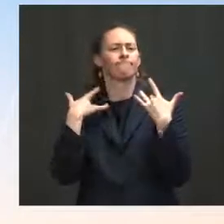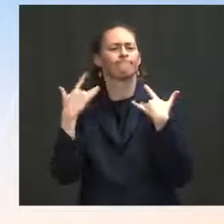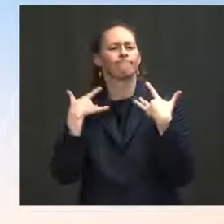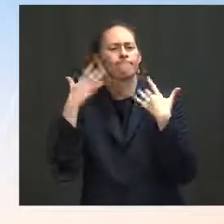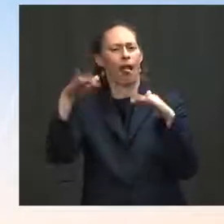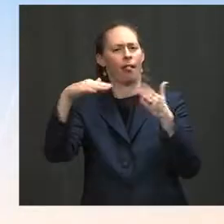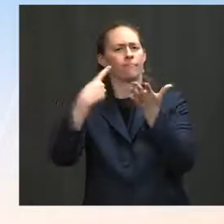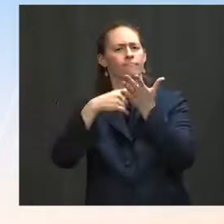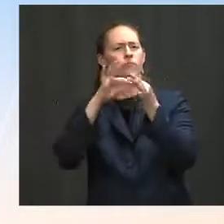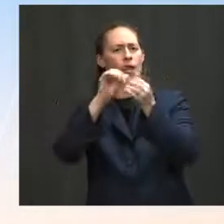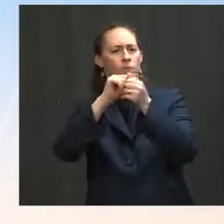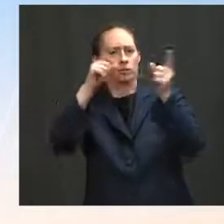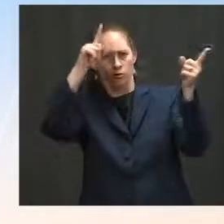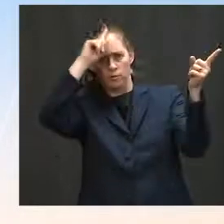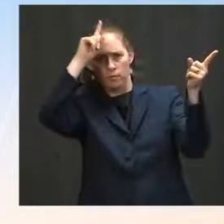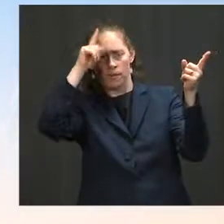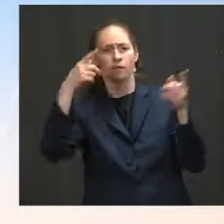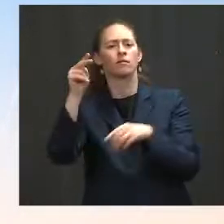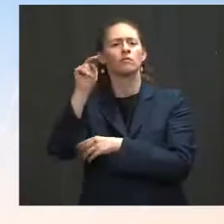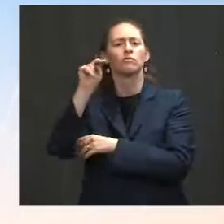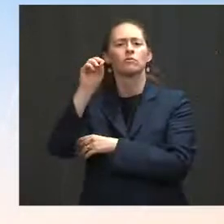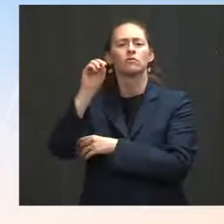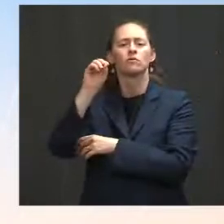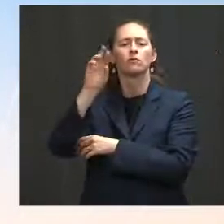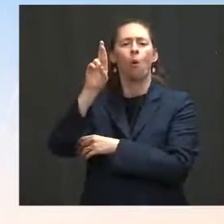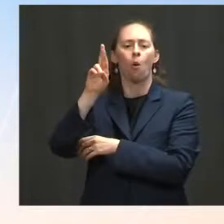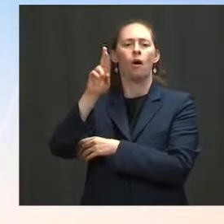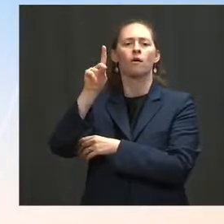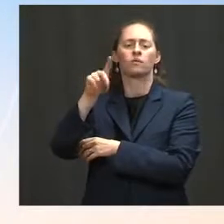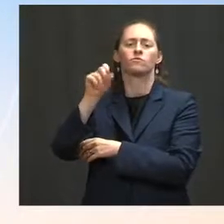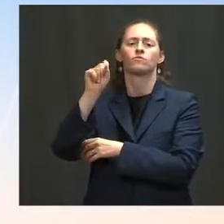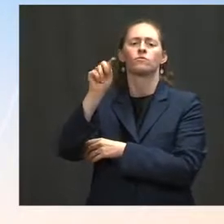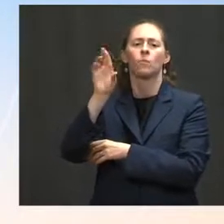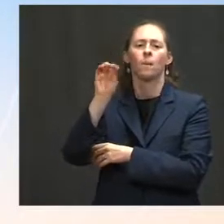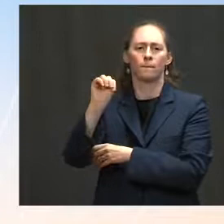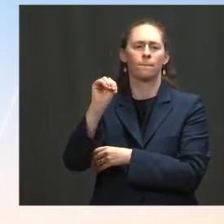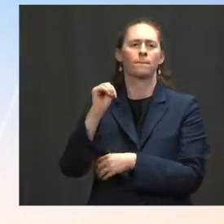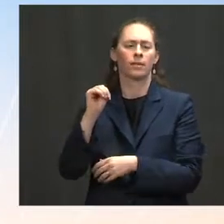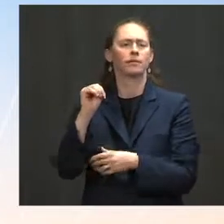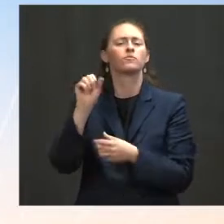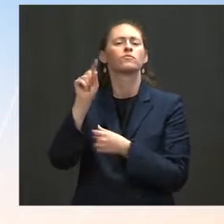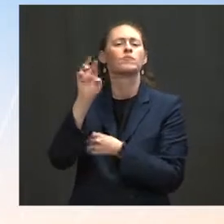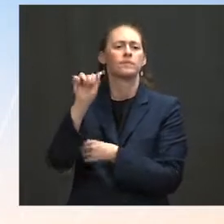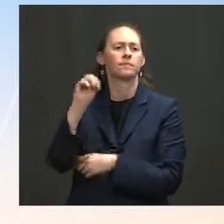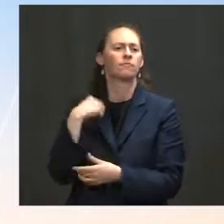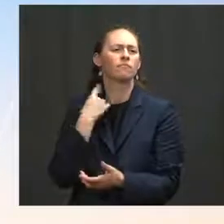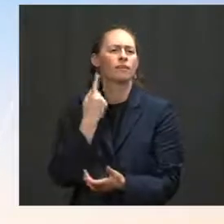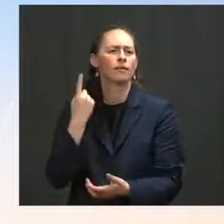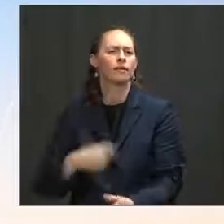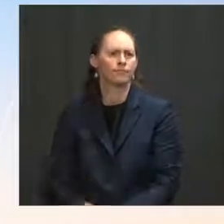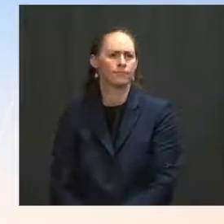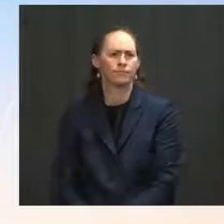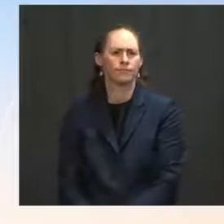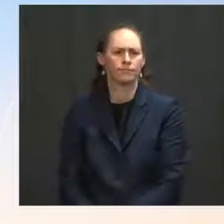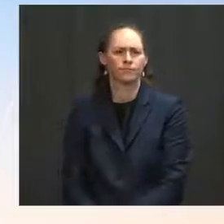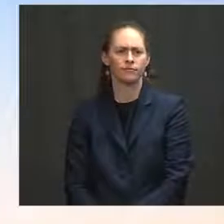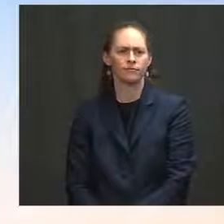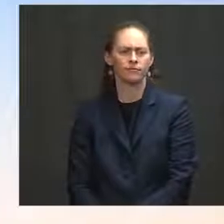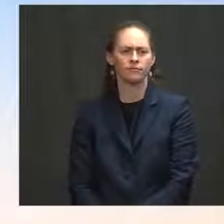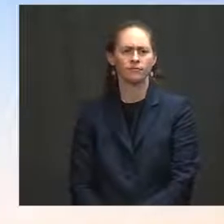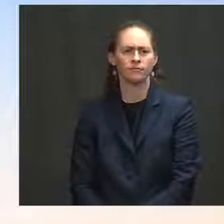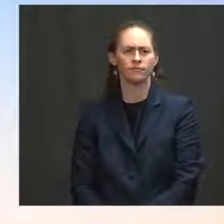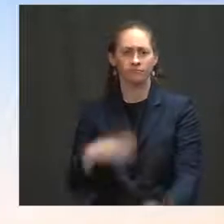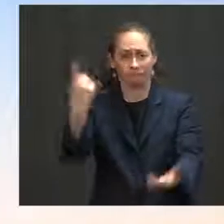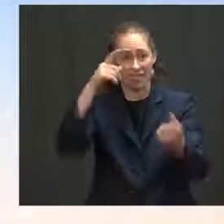Stream. To what extent are you hopeful that you might be able to reach some kind of an agreement or extract some kind of promises from